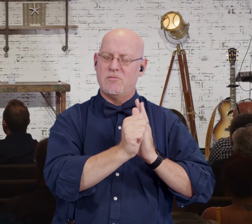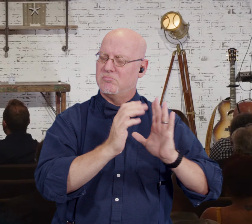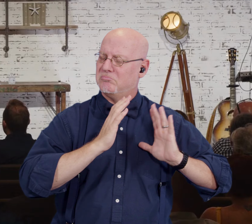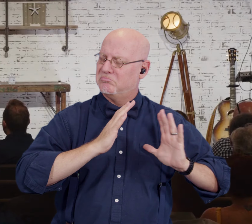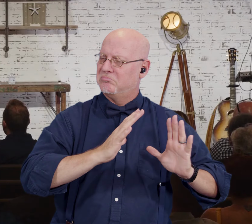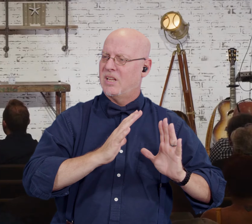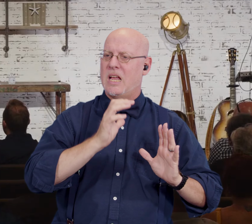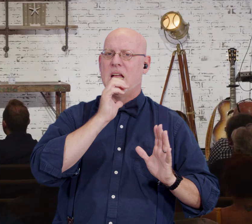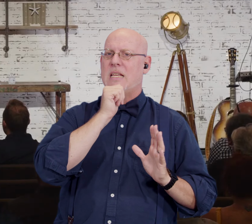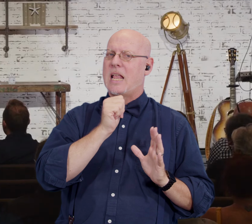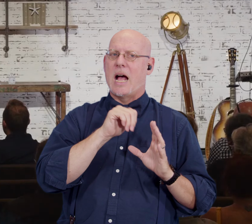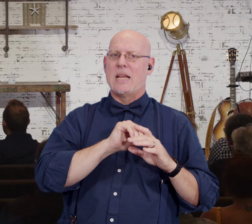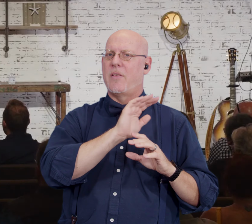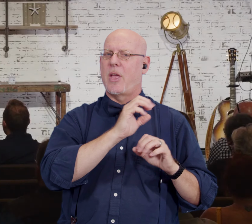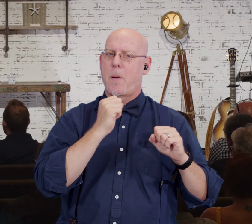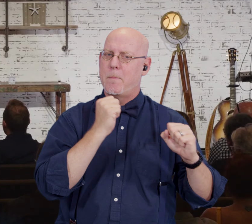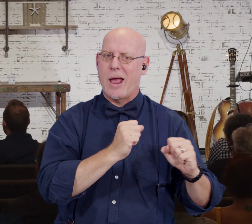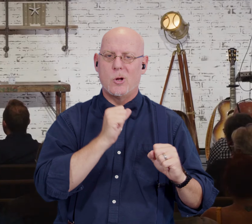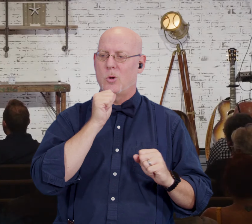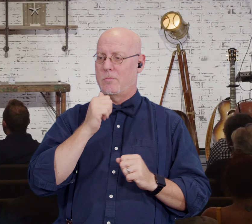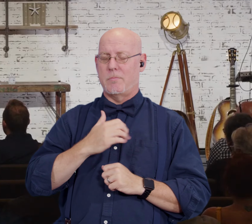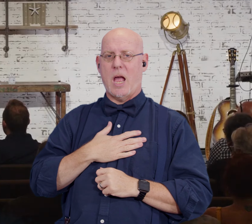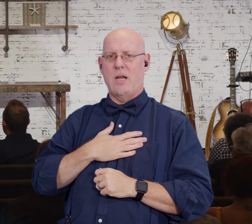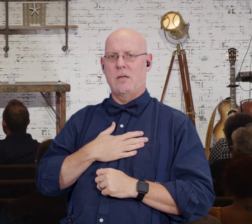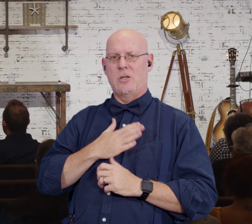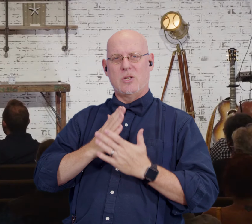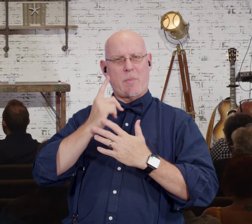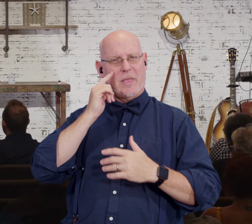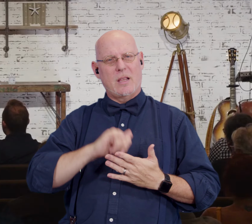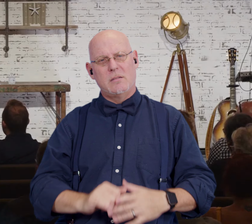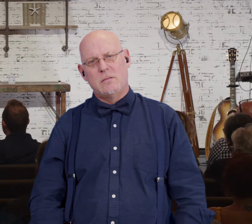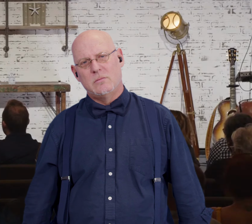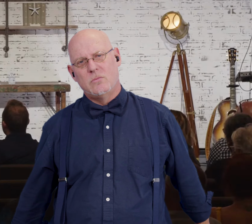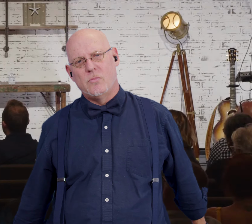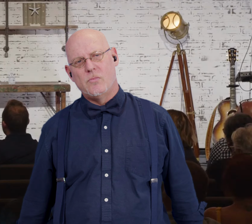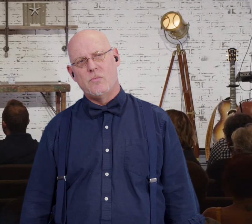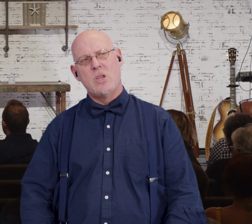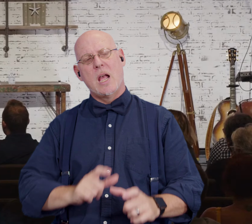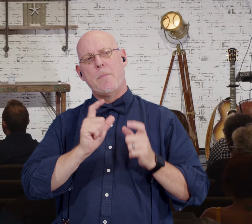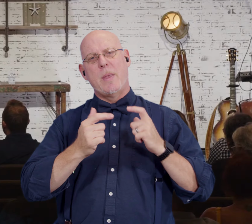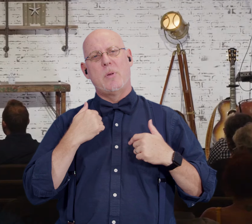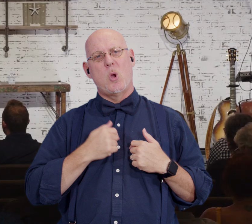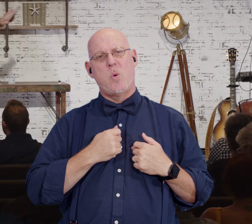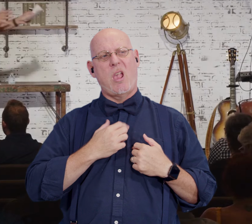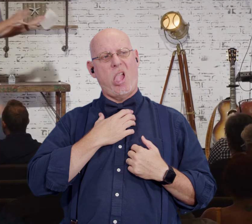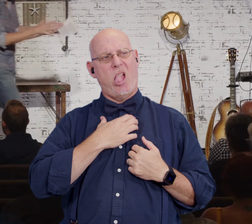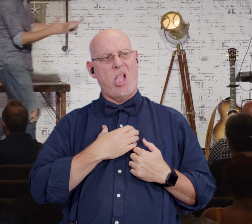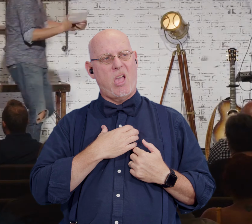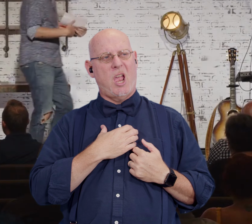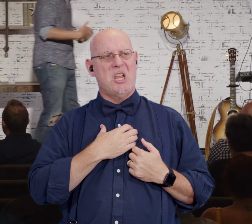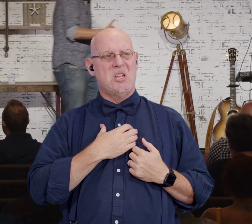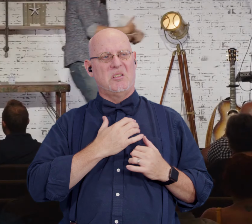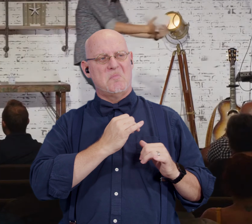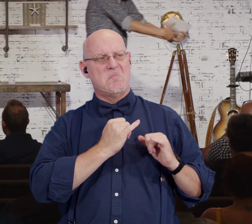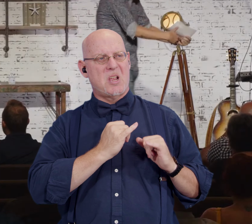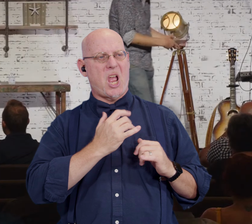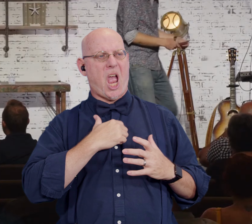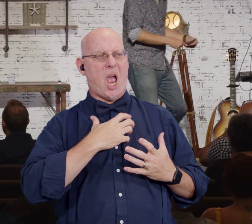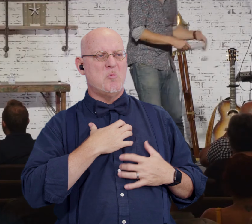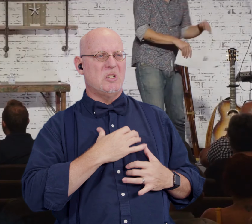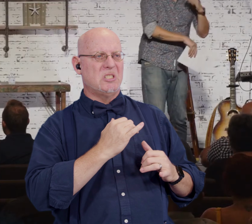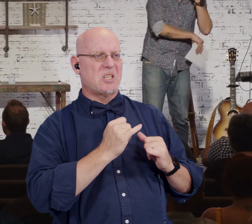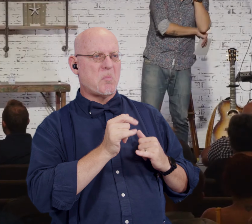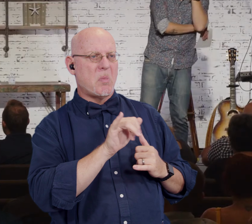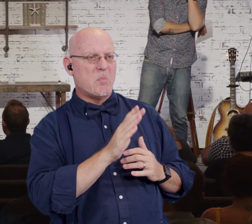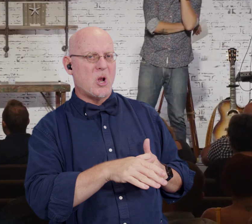well. That is not in their power nor in mine. You ever stop to think that? Like the people that we get envious of, the people that we compare ourselves